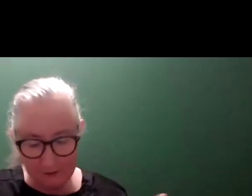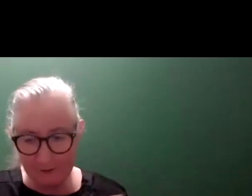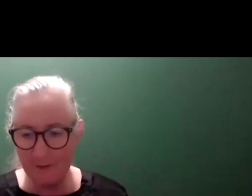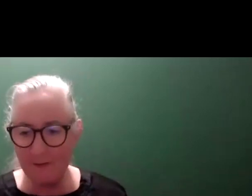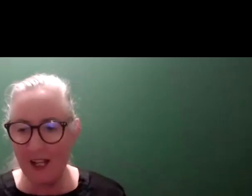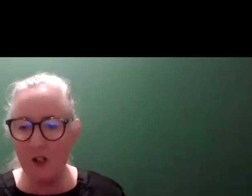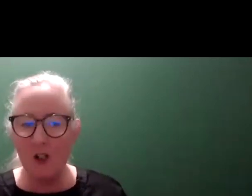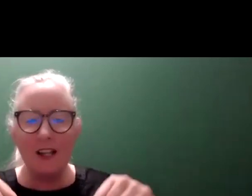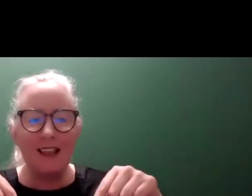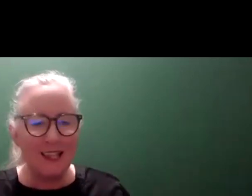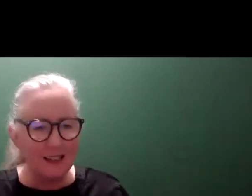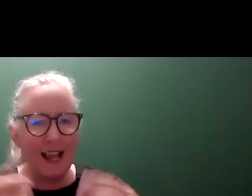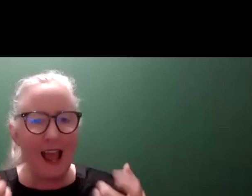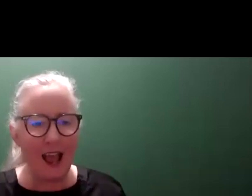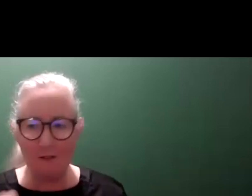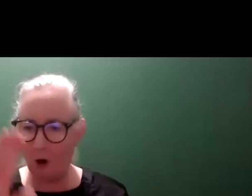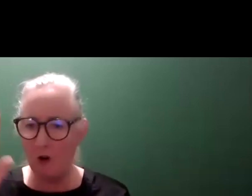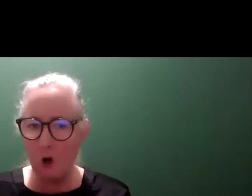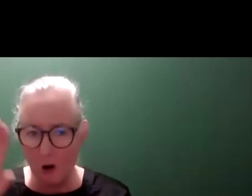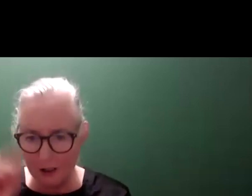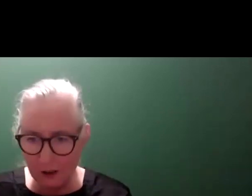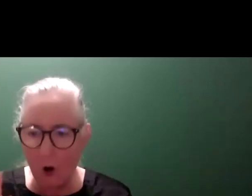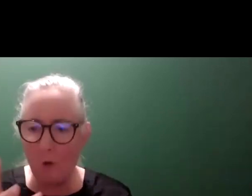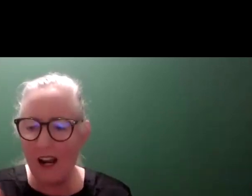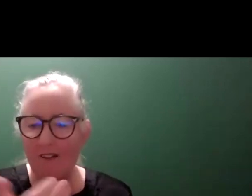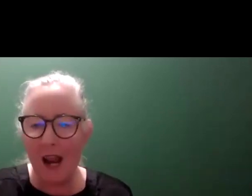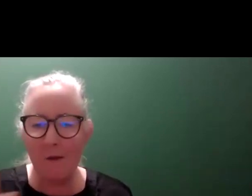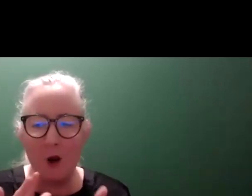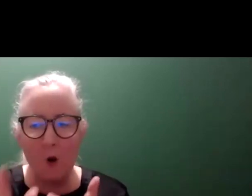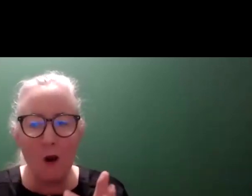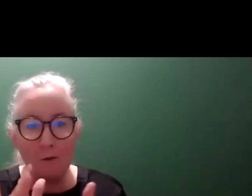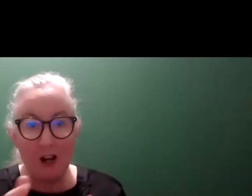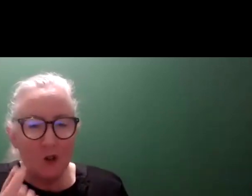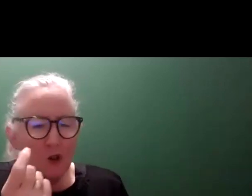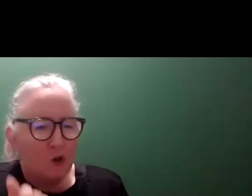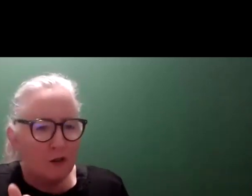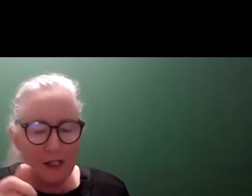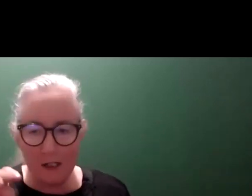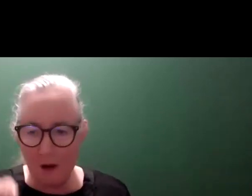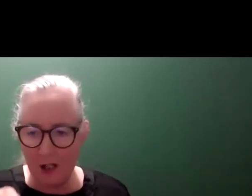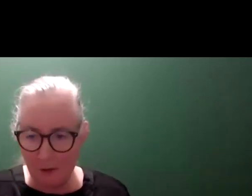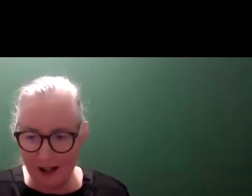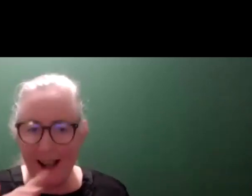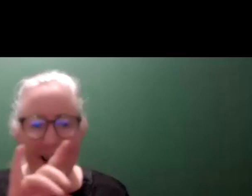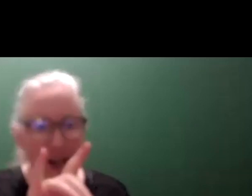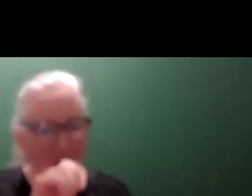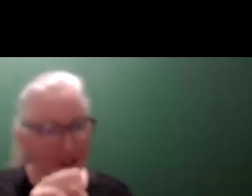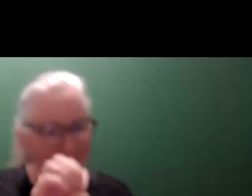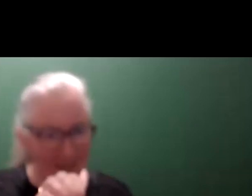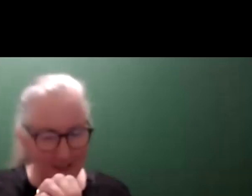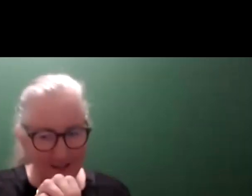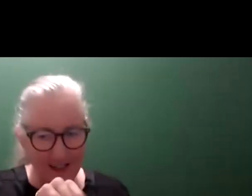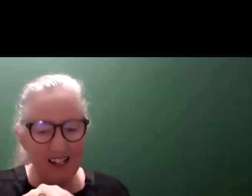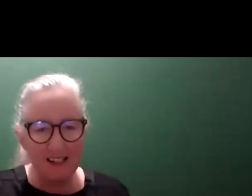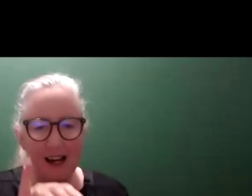This session is being recorded and will be available on our website as soon as possible. Again, that's